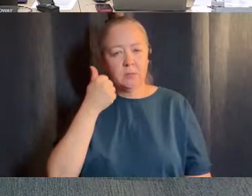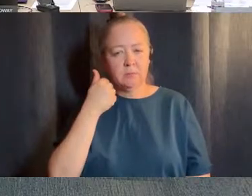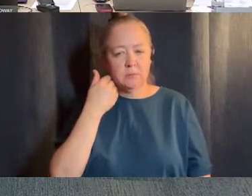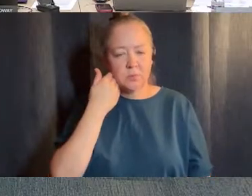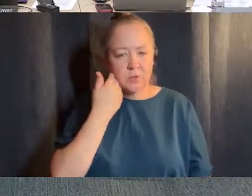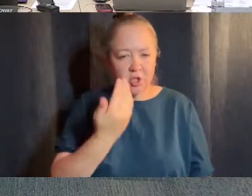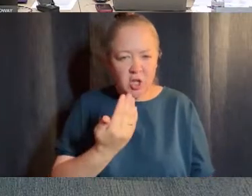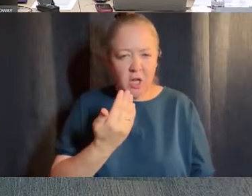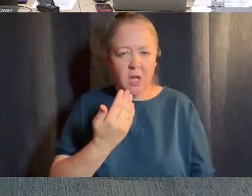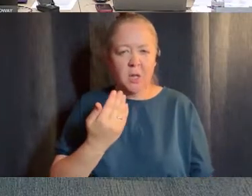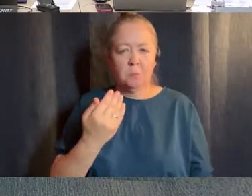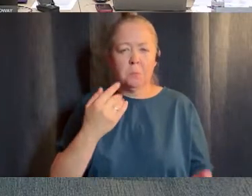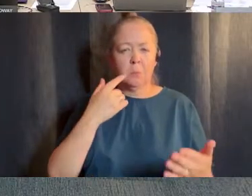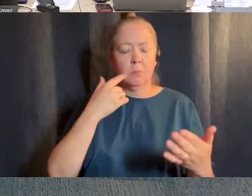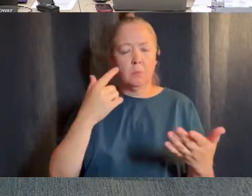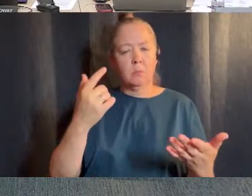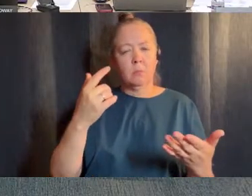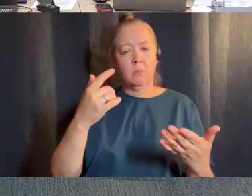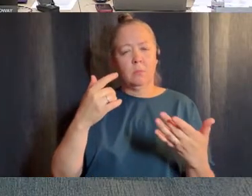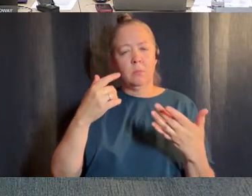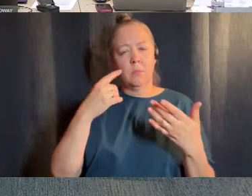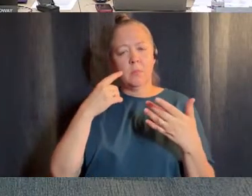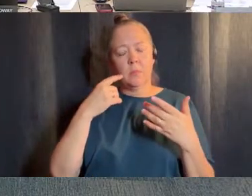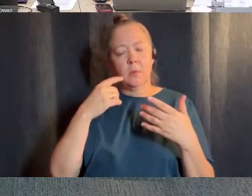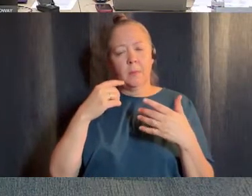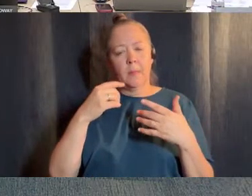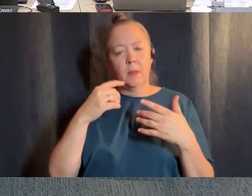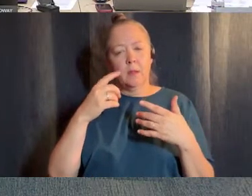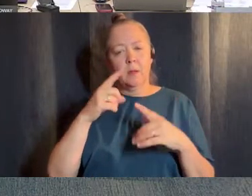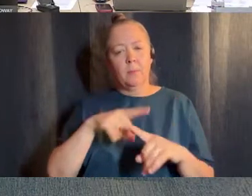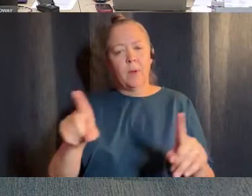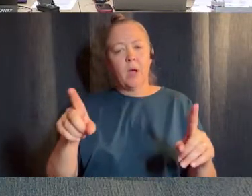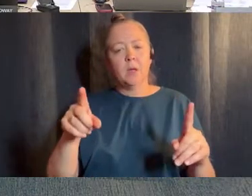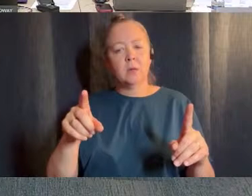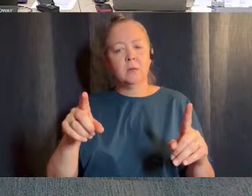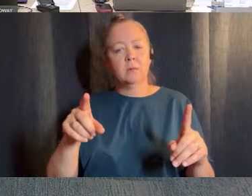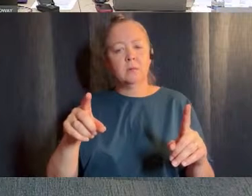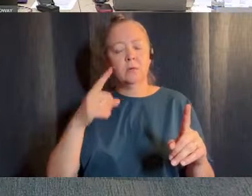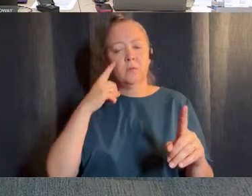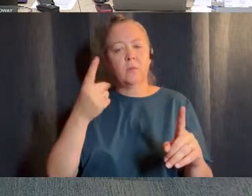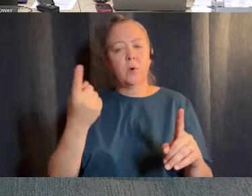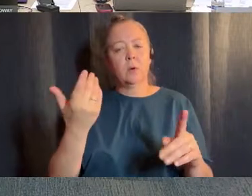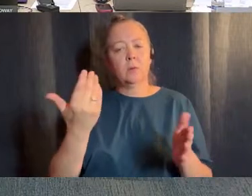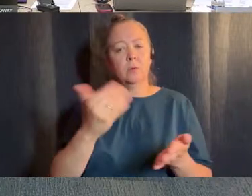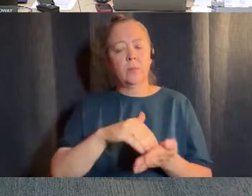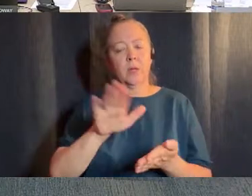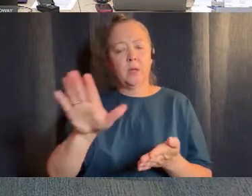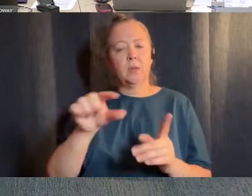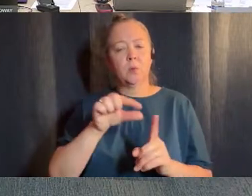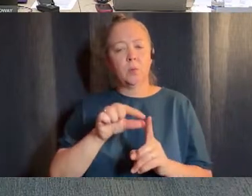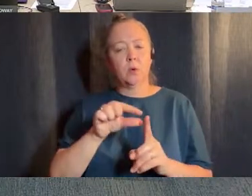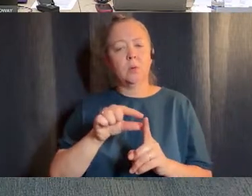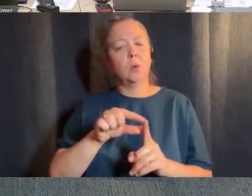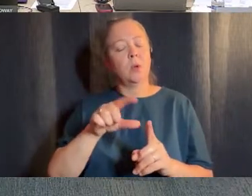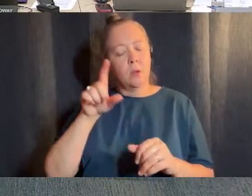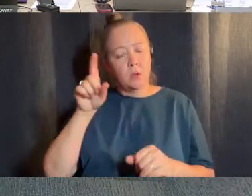newsletter, but to repeat his words, we should have spoken up during the discussion. That would have been true